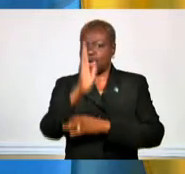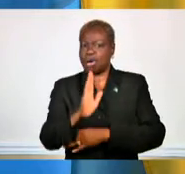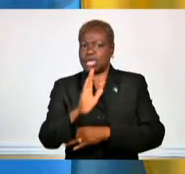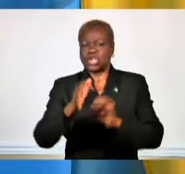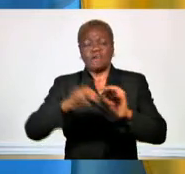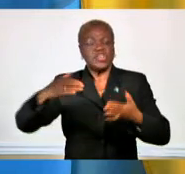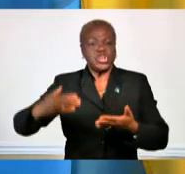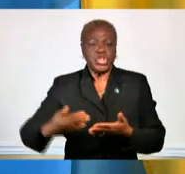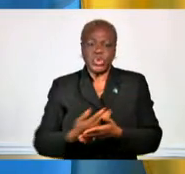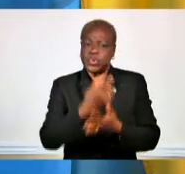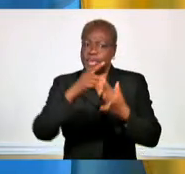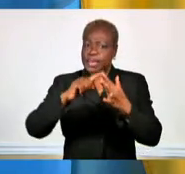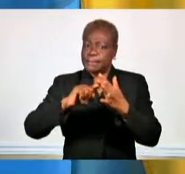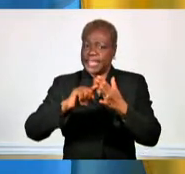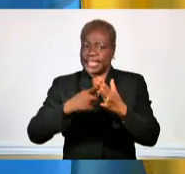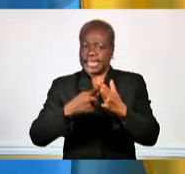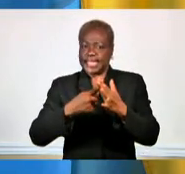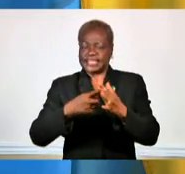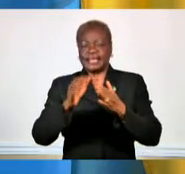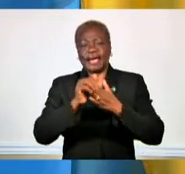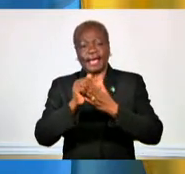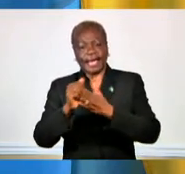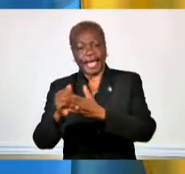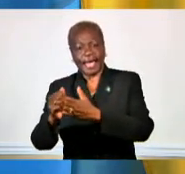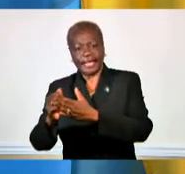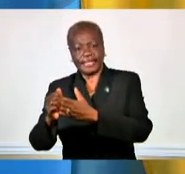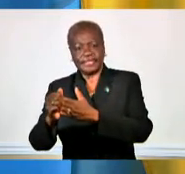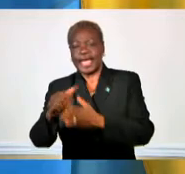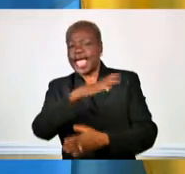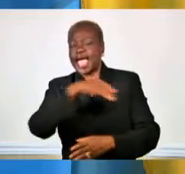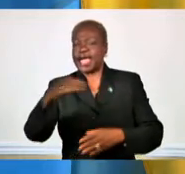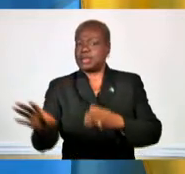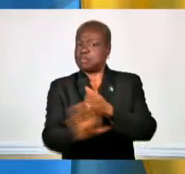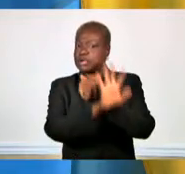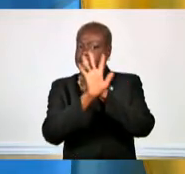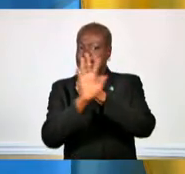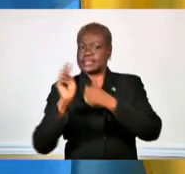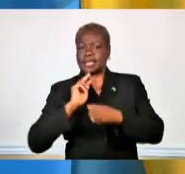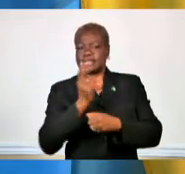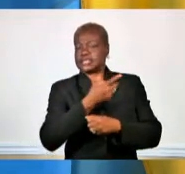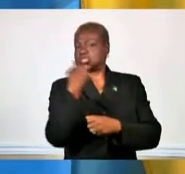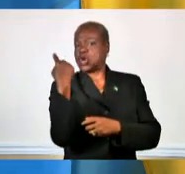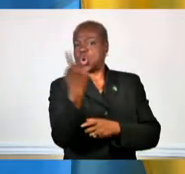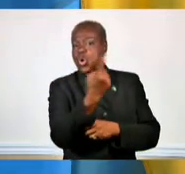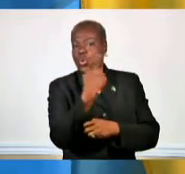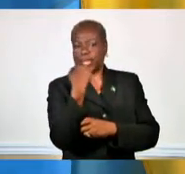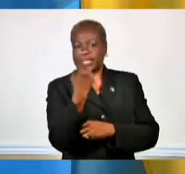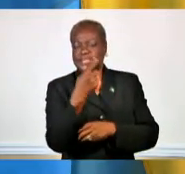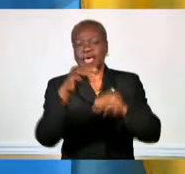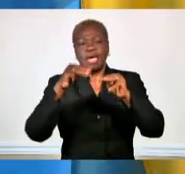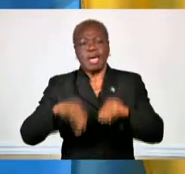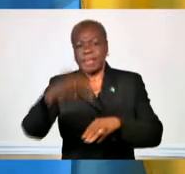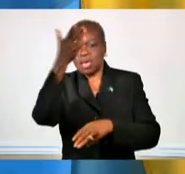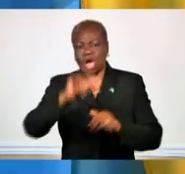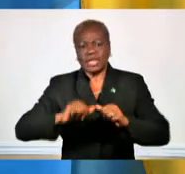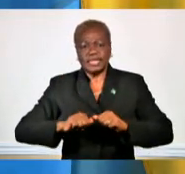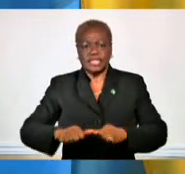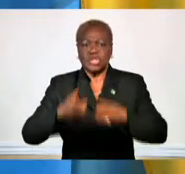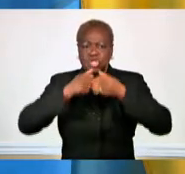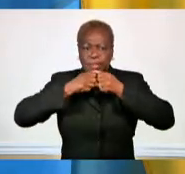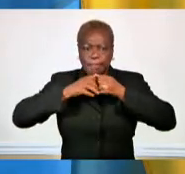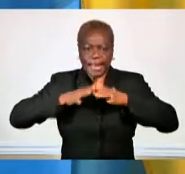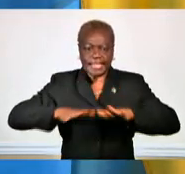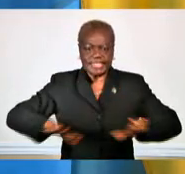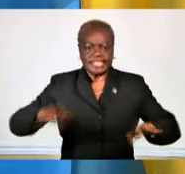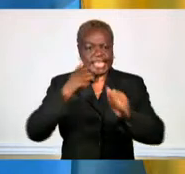new beginnings guide and protect us always. May God continue to bless each